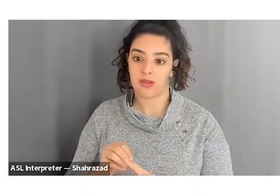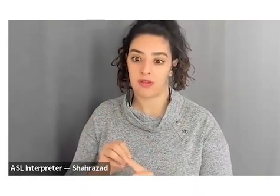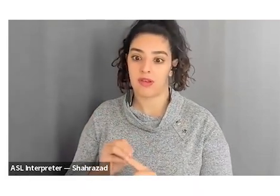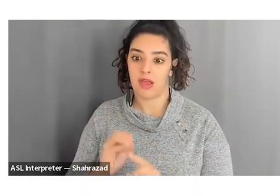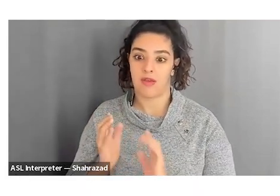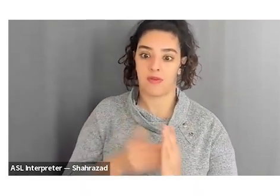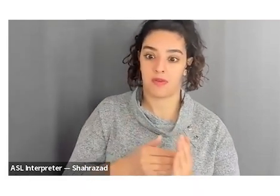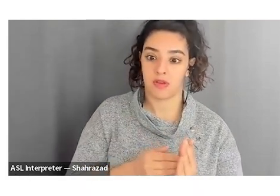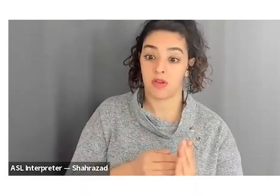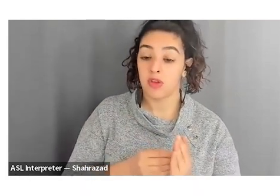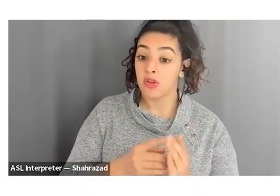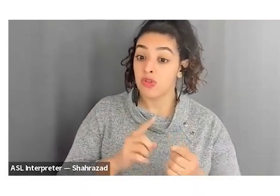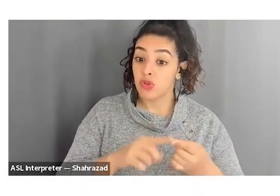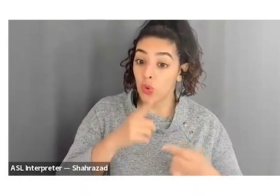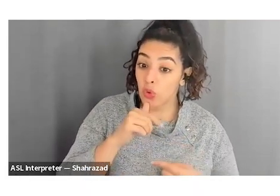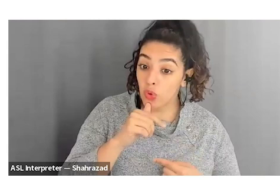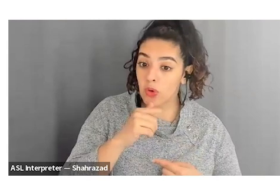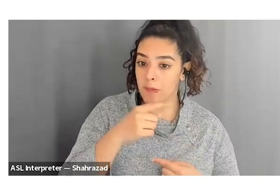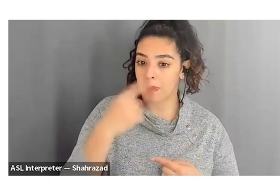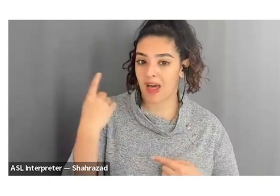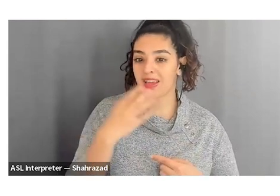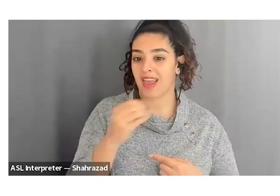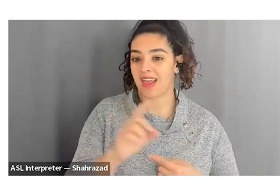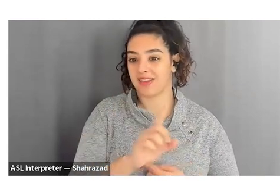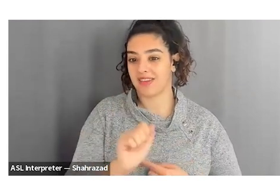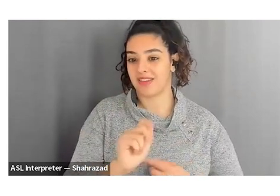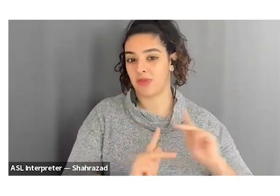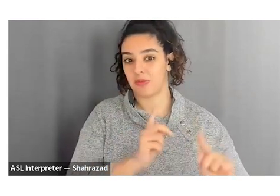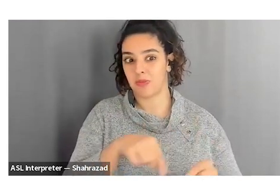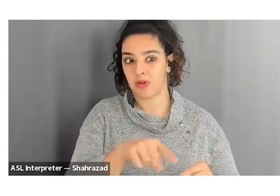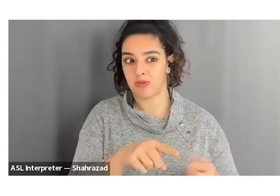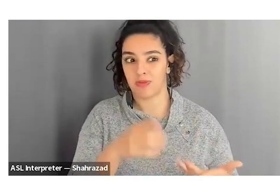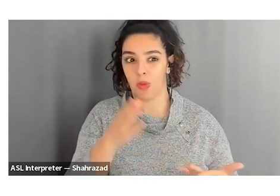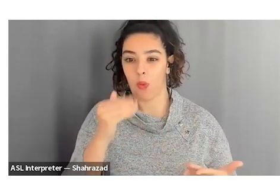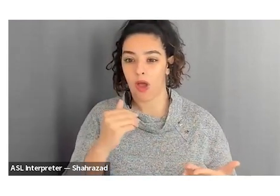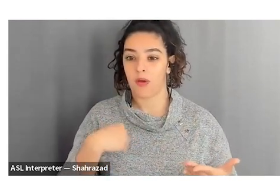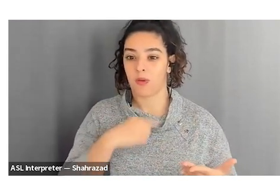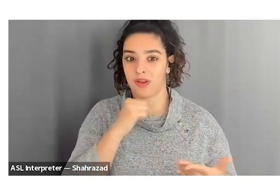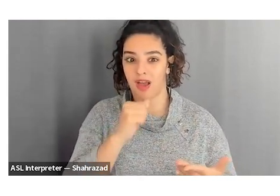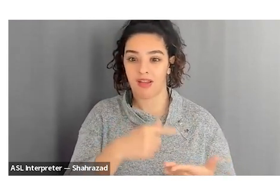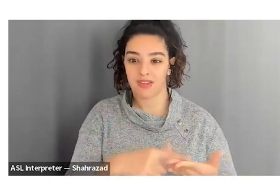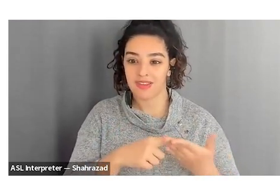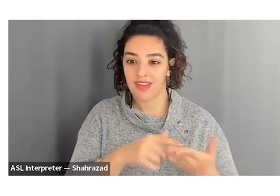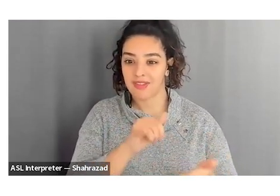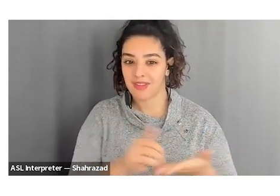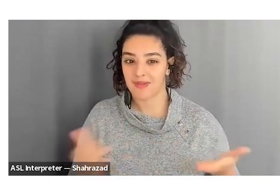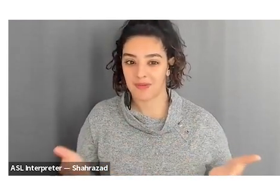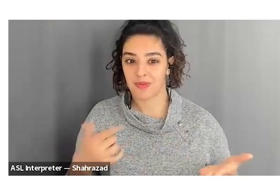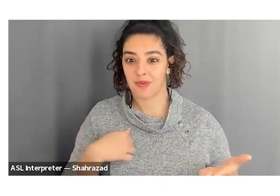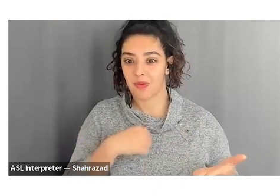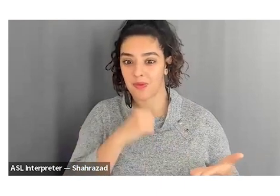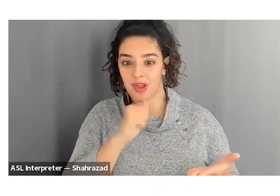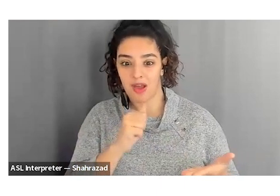disabled people. Why are we not talking about it? Why are we not, engaging with our minds and our bodies? And